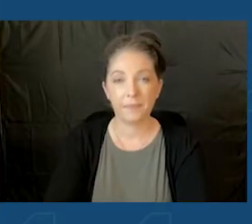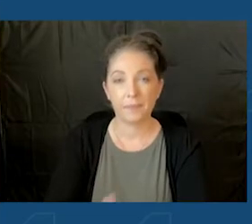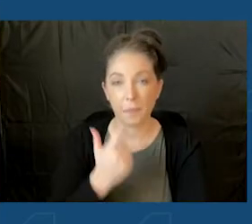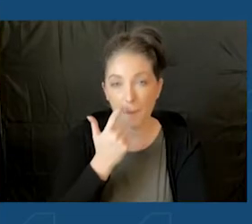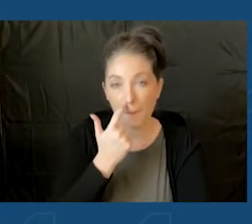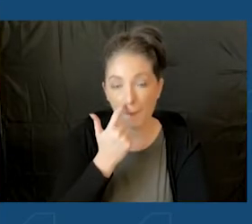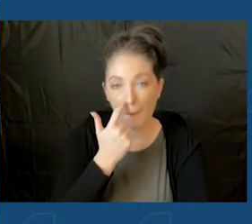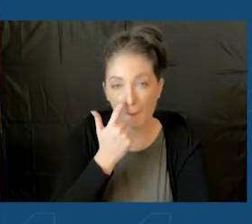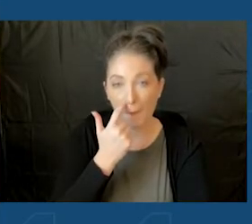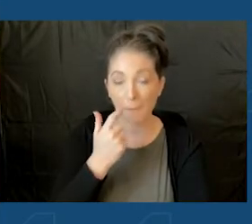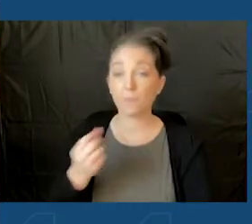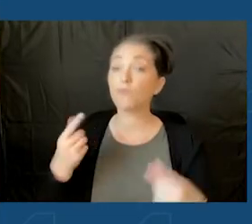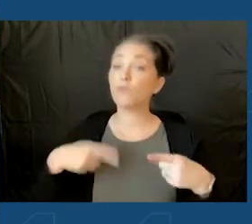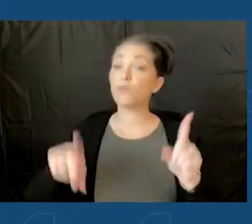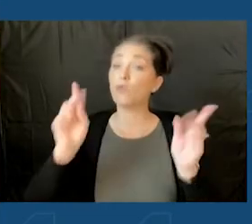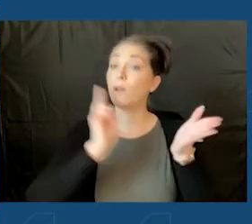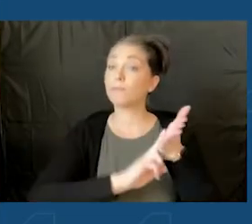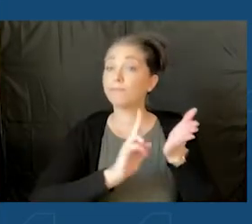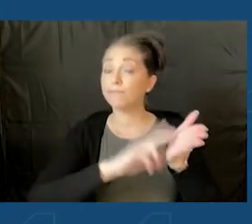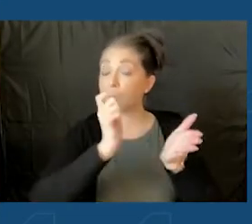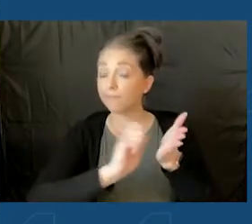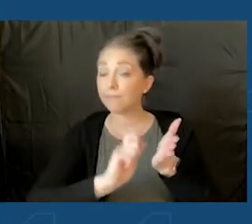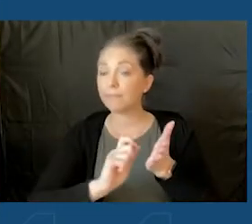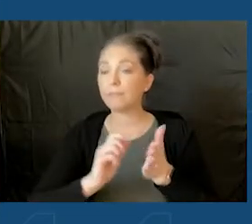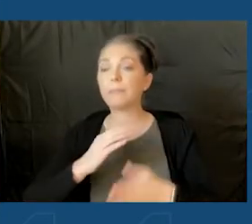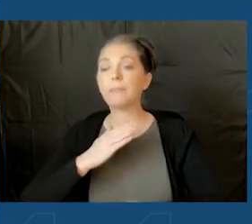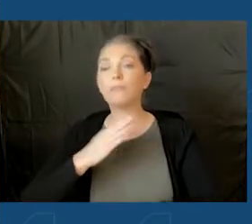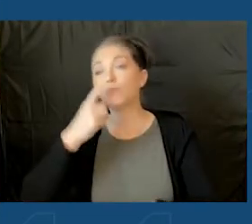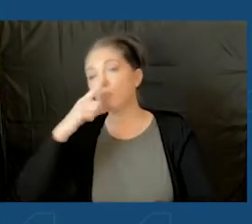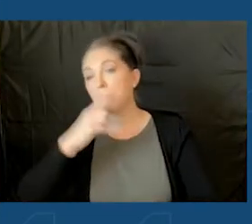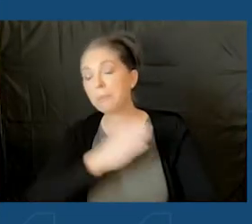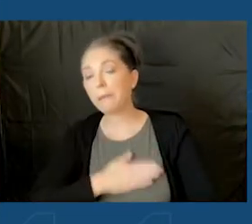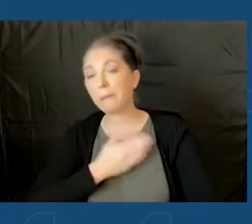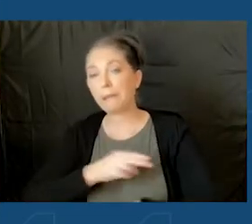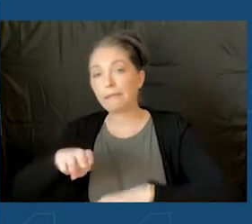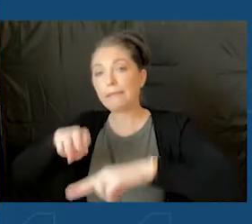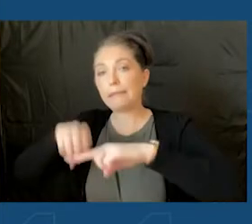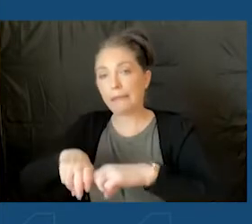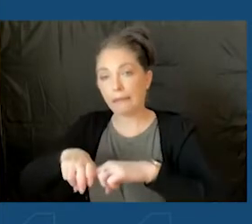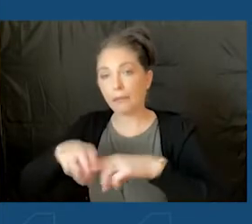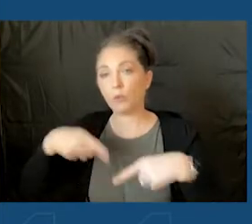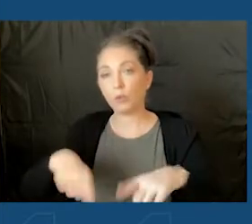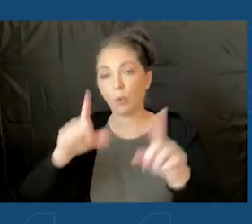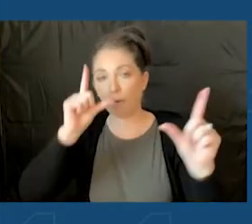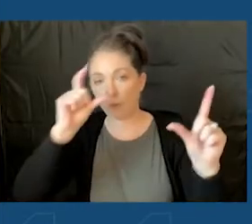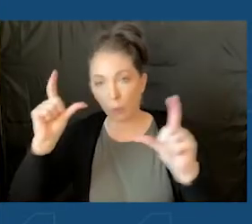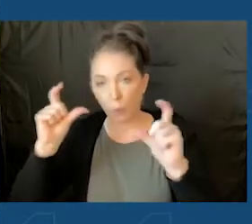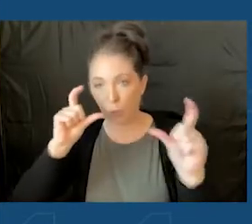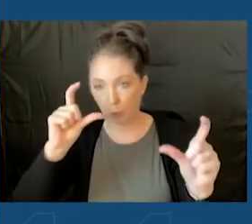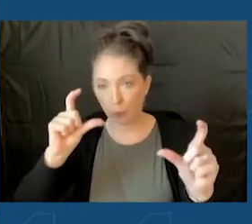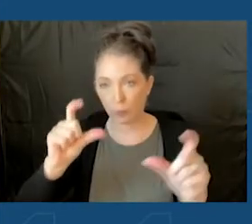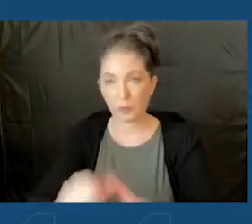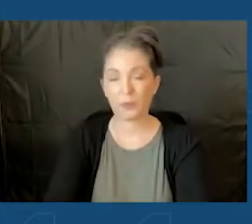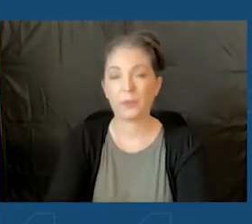As we sign the bill, we ask those in attendance please remain seated during the bill signing photos. Thank you.